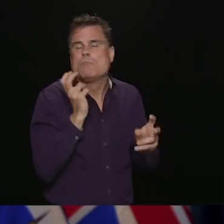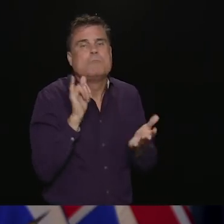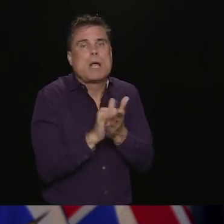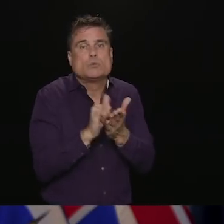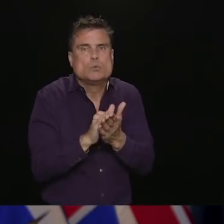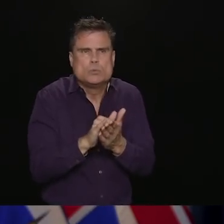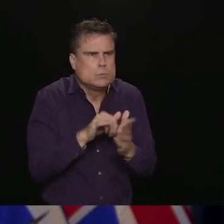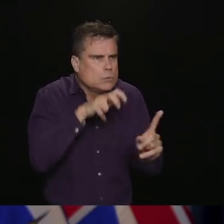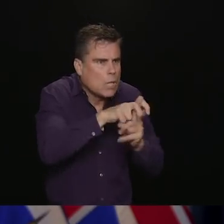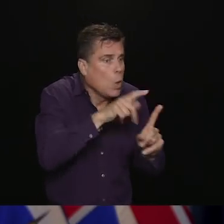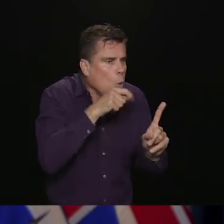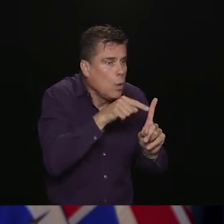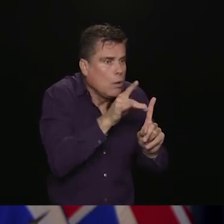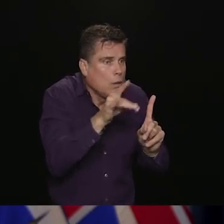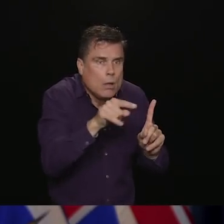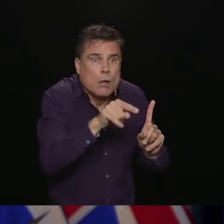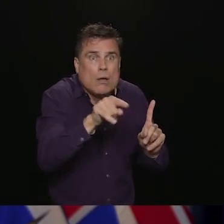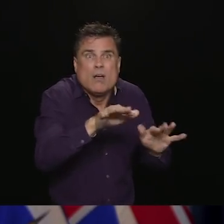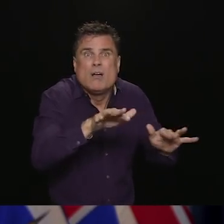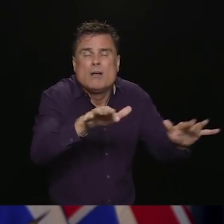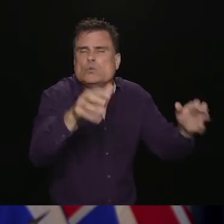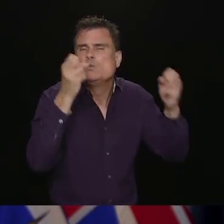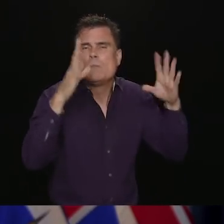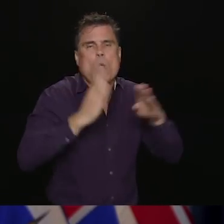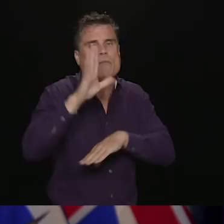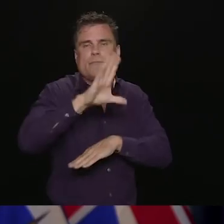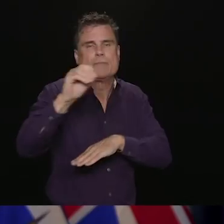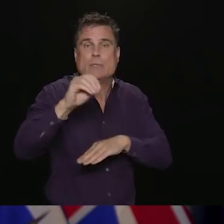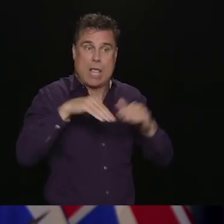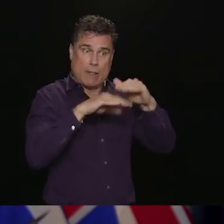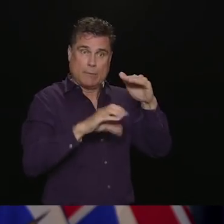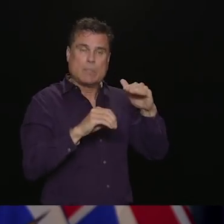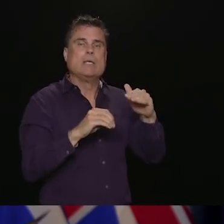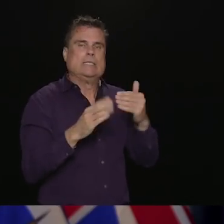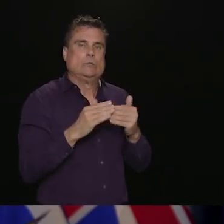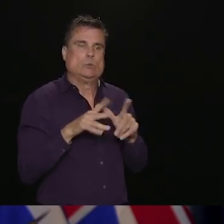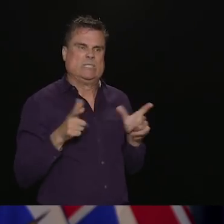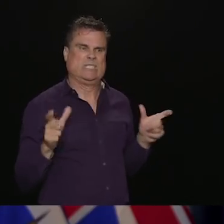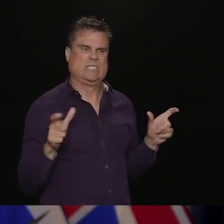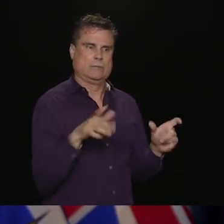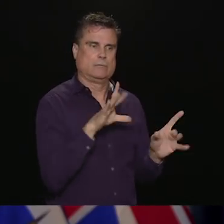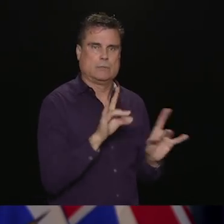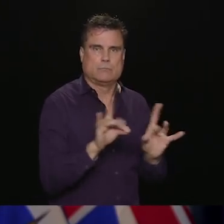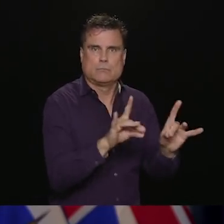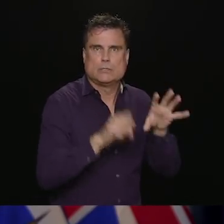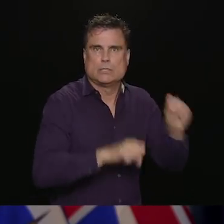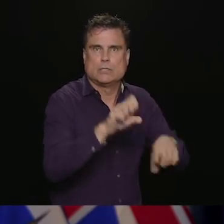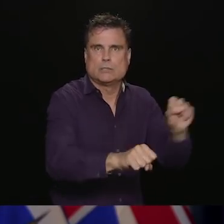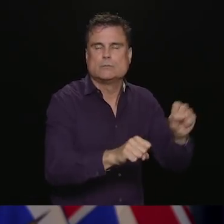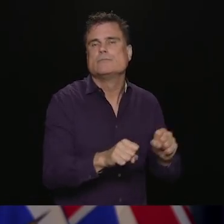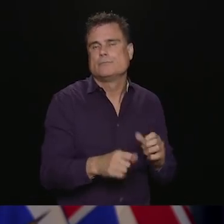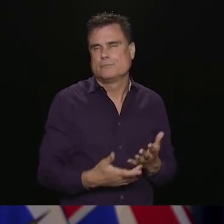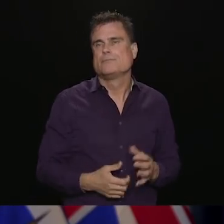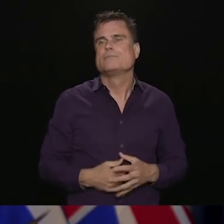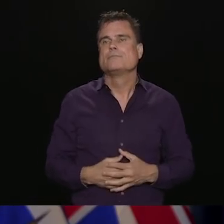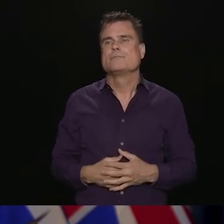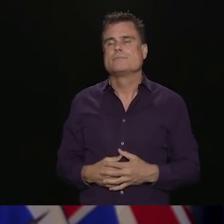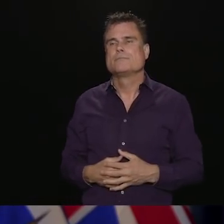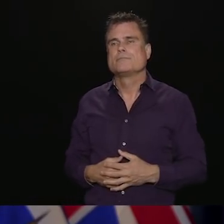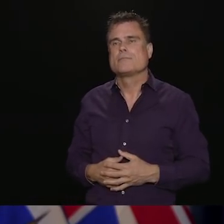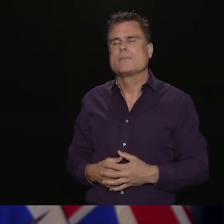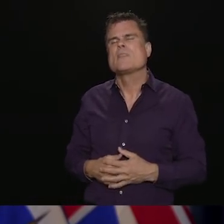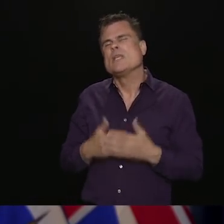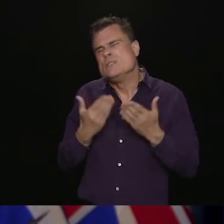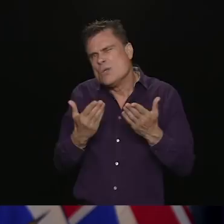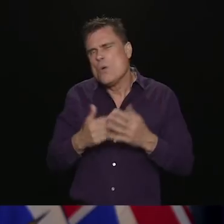from others. You want to make it really easy for people who are more likely to have severe illness, to get very sick or to die from